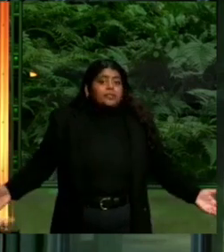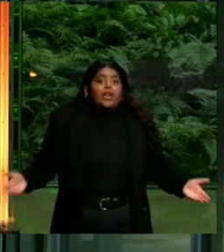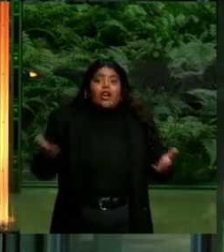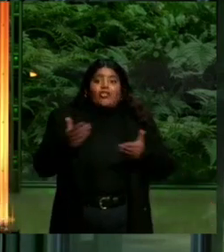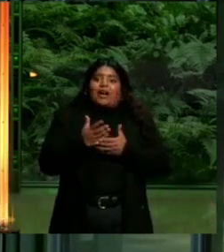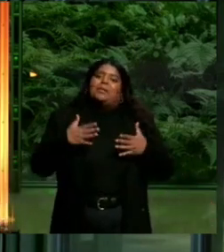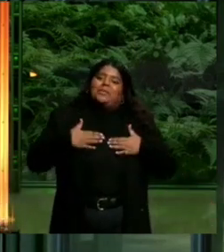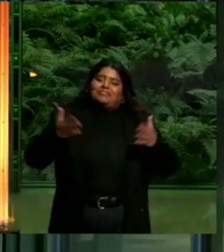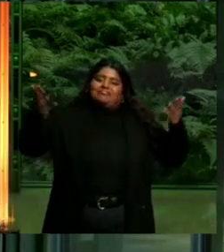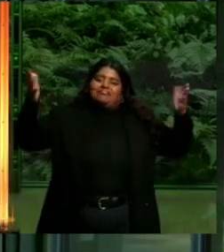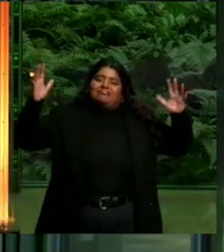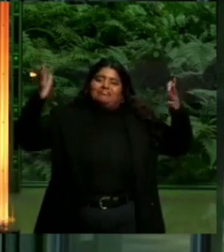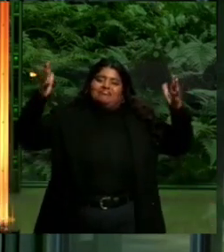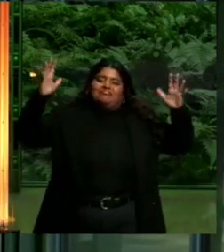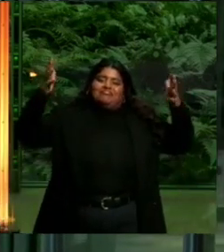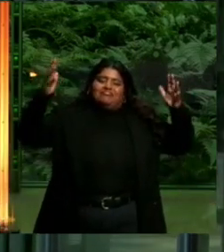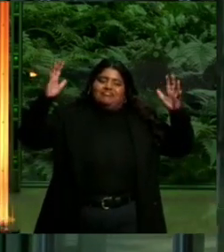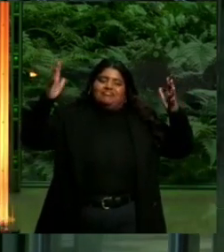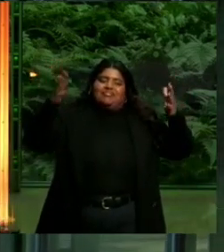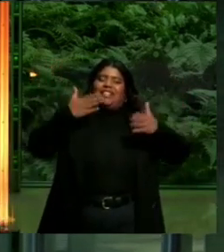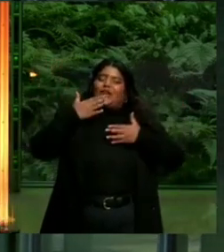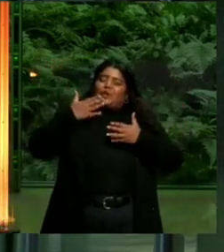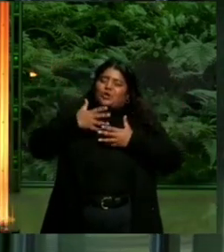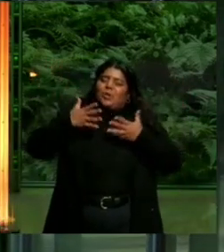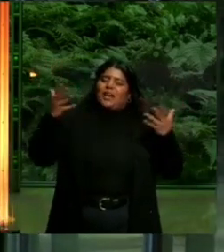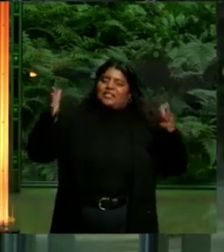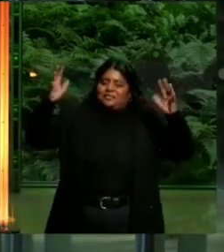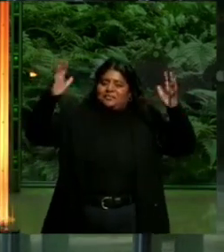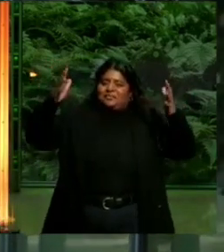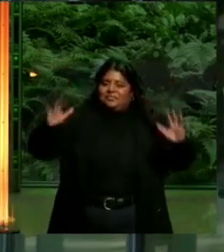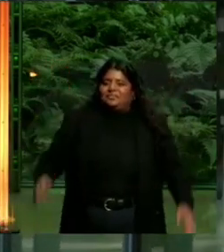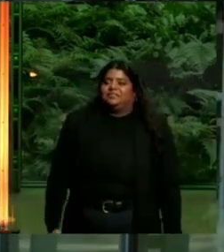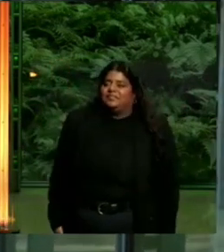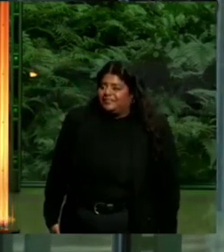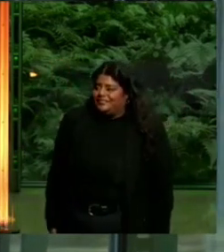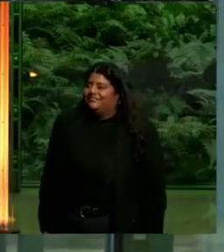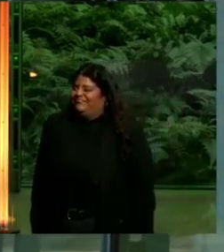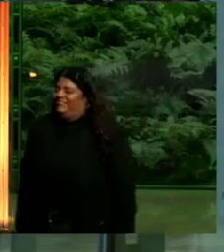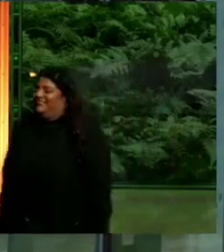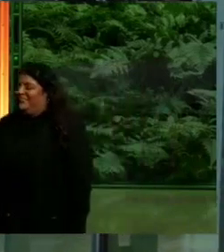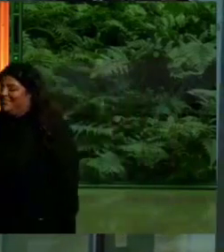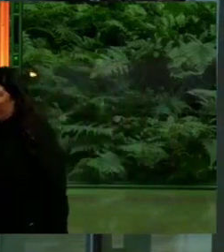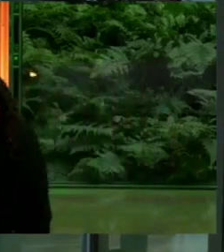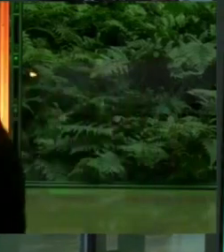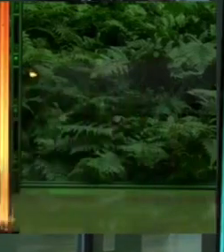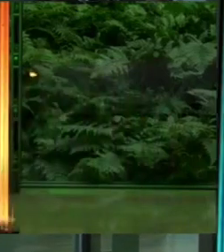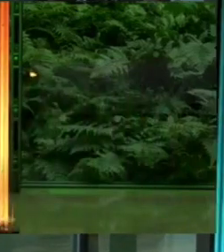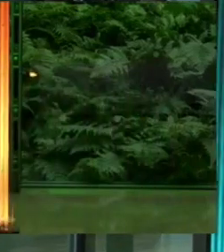Let's give Emad another round of applause. Thank you so much. Thank you. Take care.